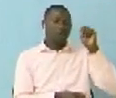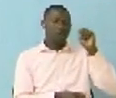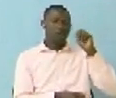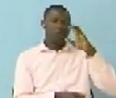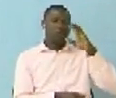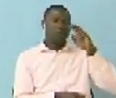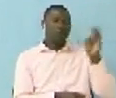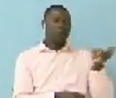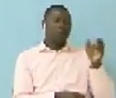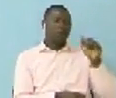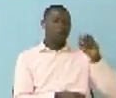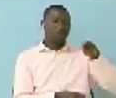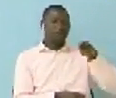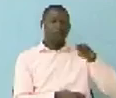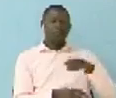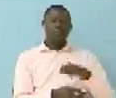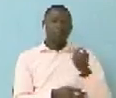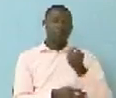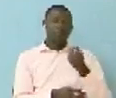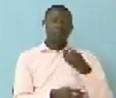So his involvement was clear.